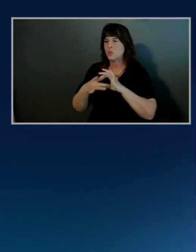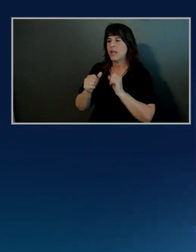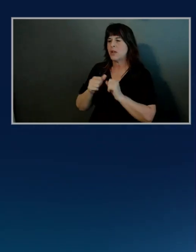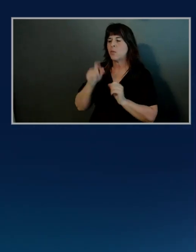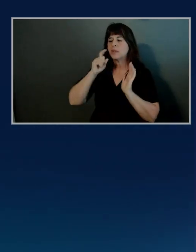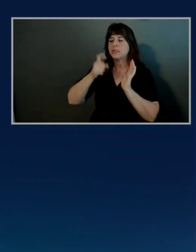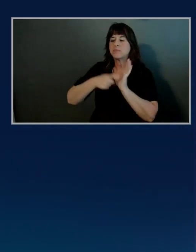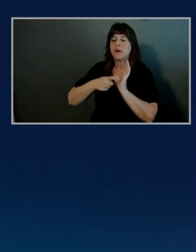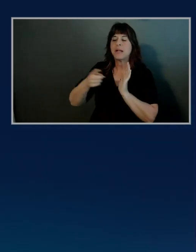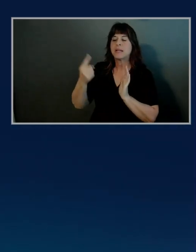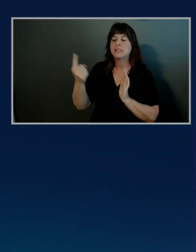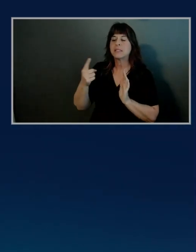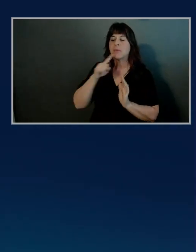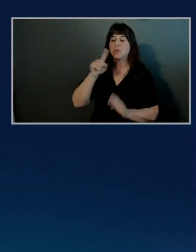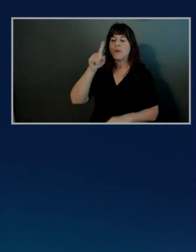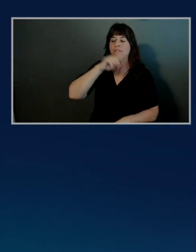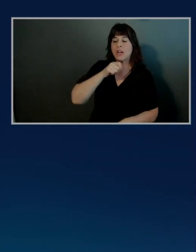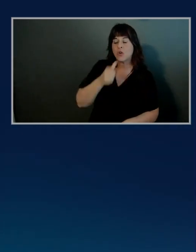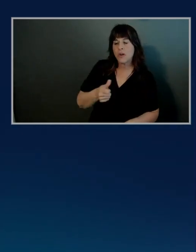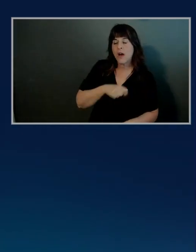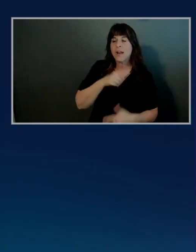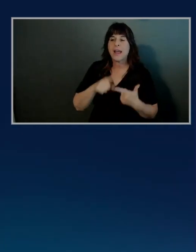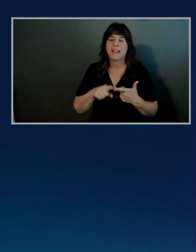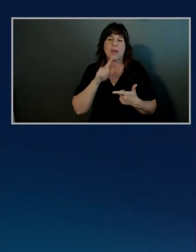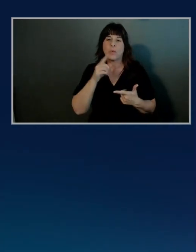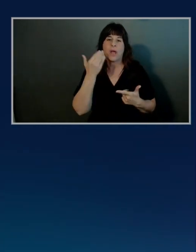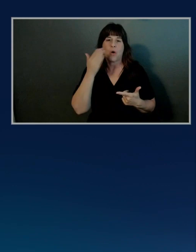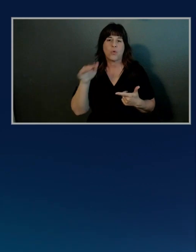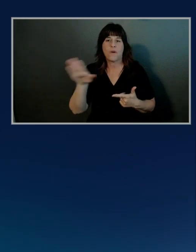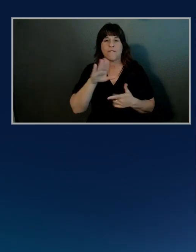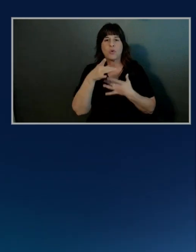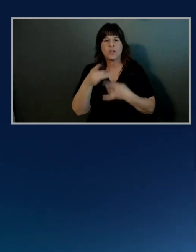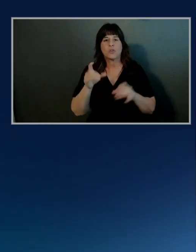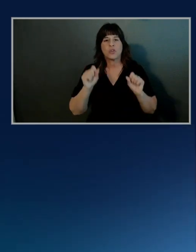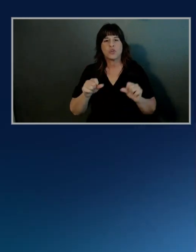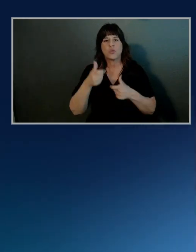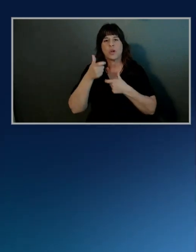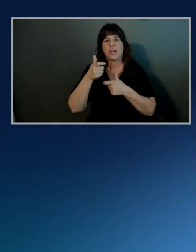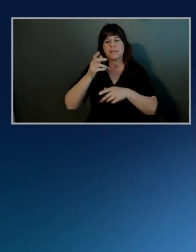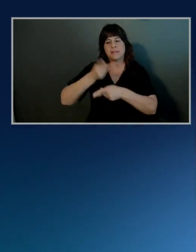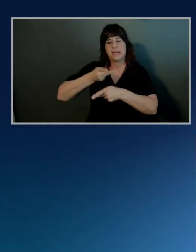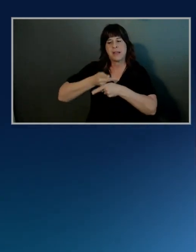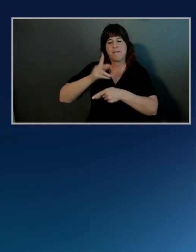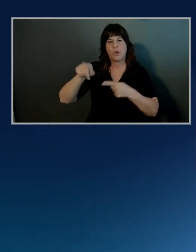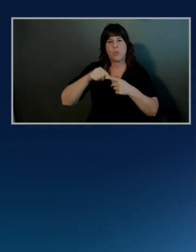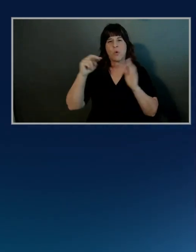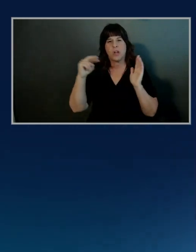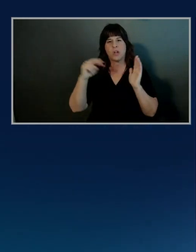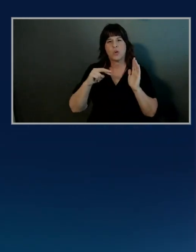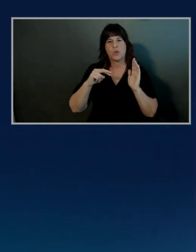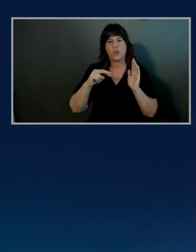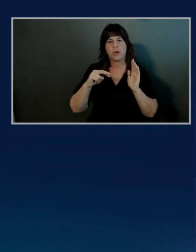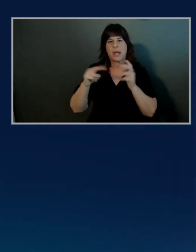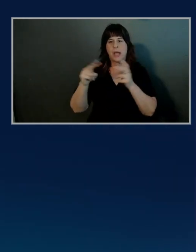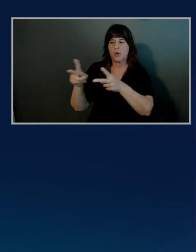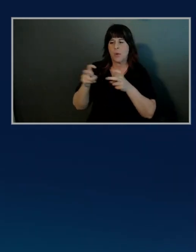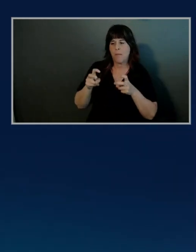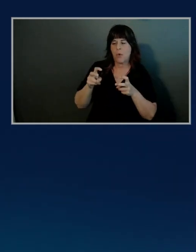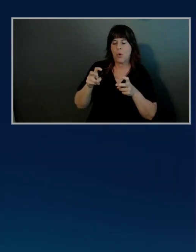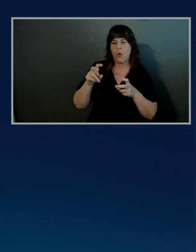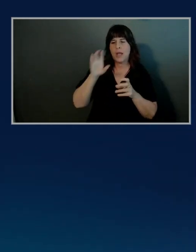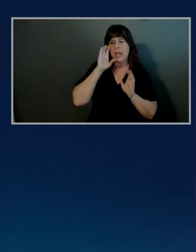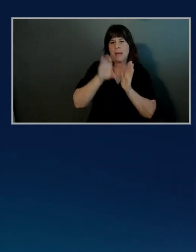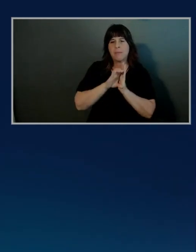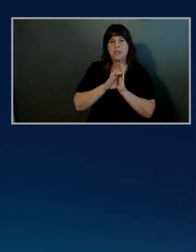was fake Exactly. or not. And just, I don't know if somebody's interested, you can actually watch out for it when you look at people's images on sort